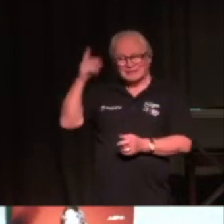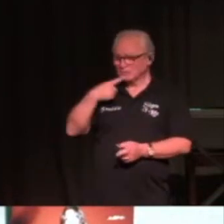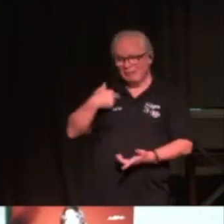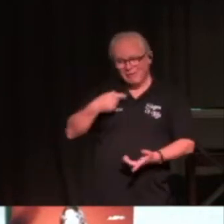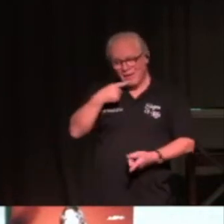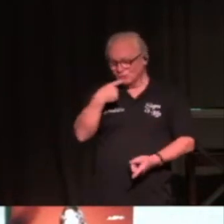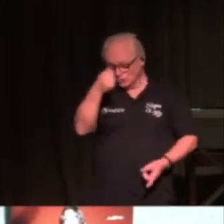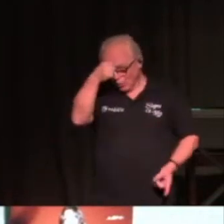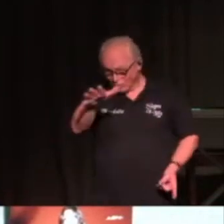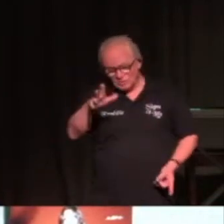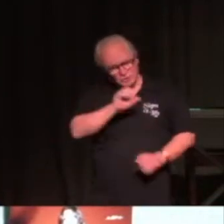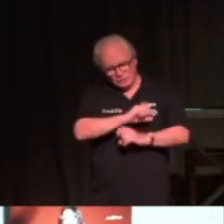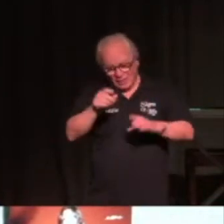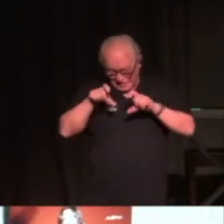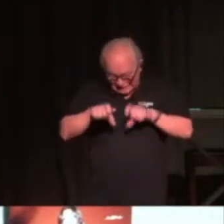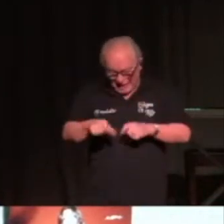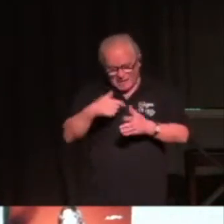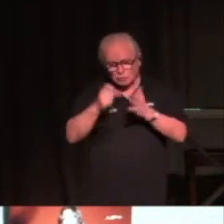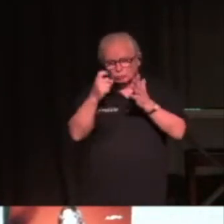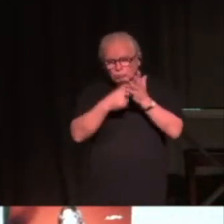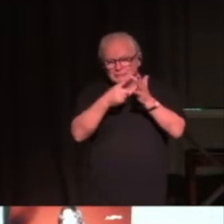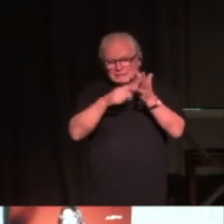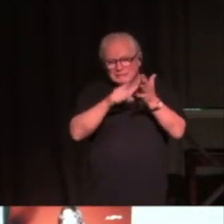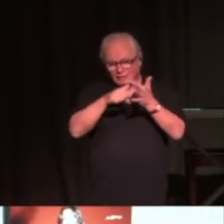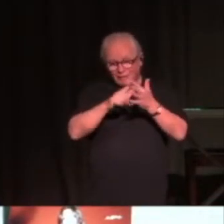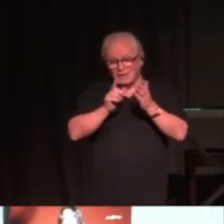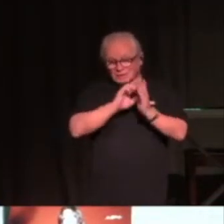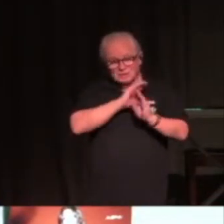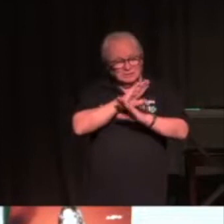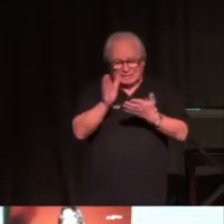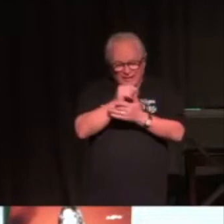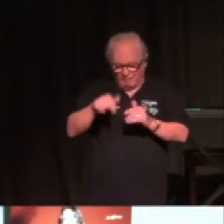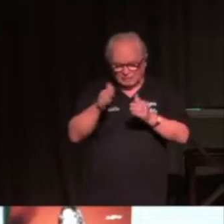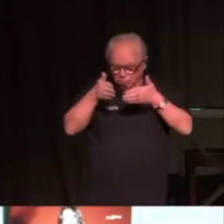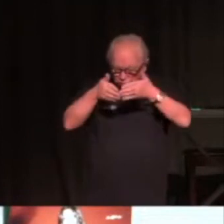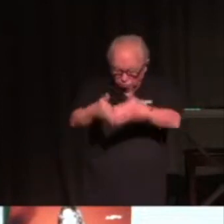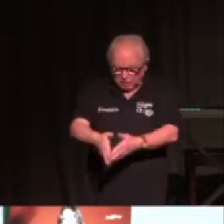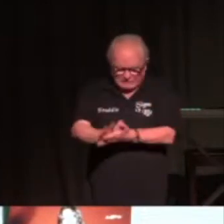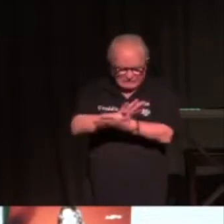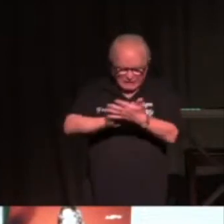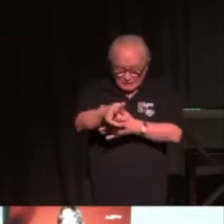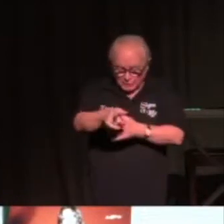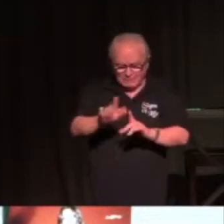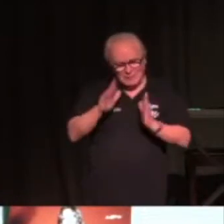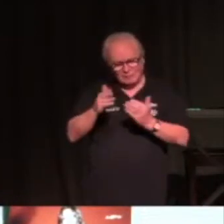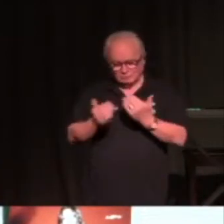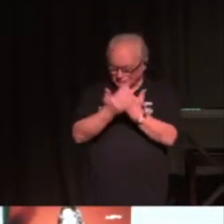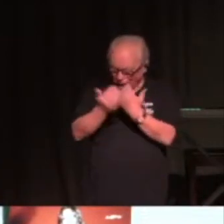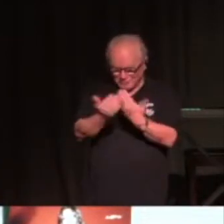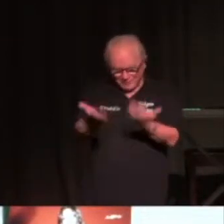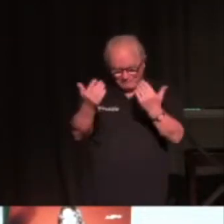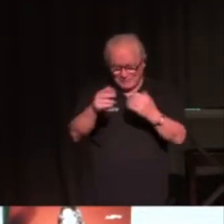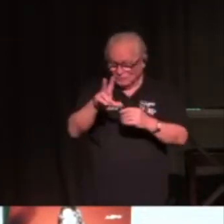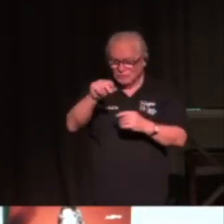have sailed from Crete and incurred this disaster and loss. And now I urge you to take heart, for there will be no